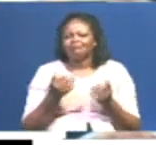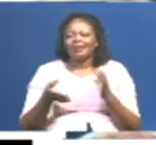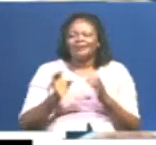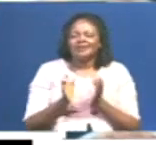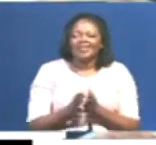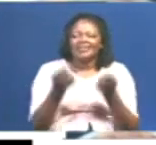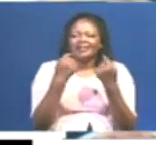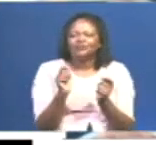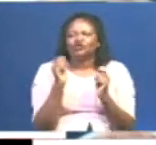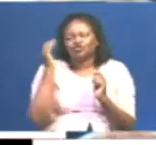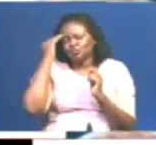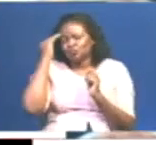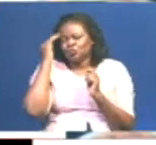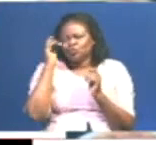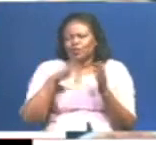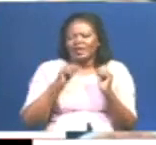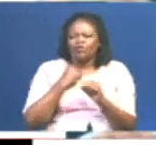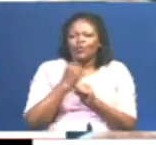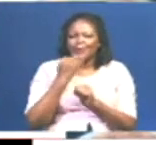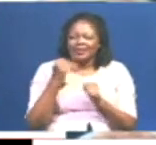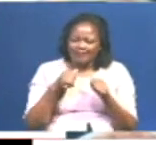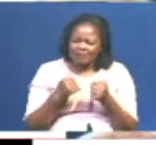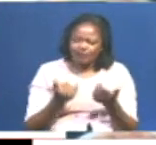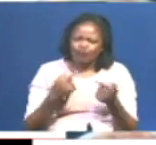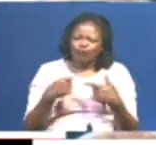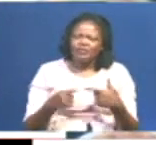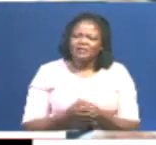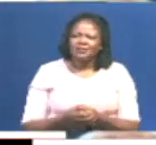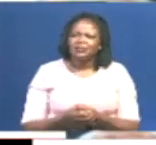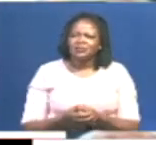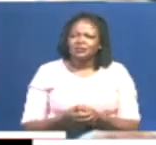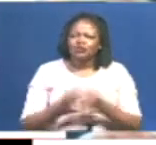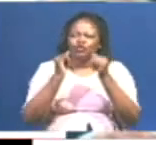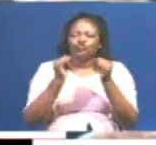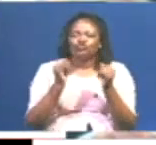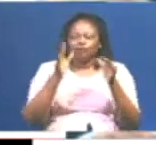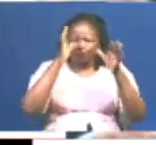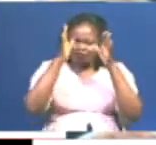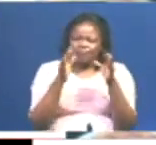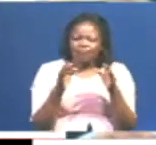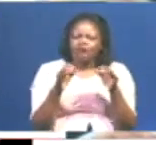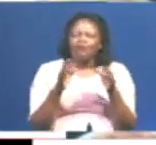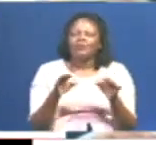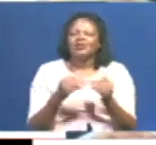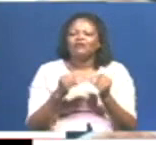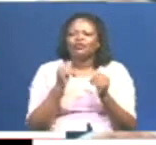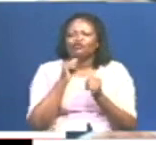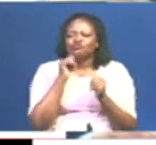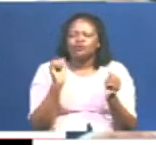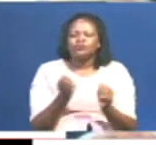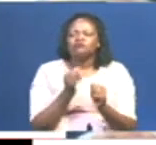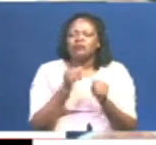trying to know what they can do better in terms of processing, a new innovation in the farm level, which we cannot leave it to the elderly who